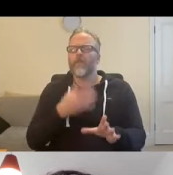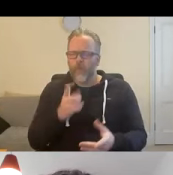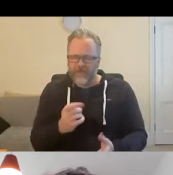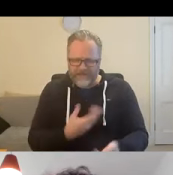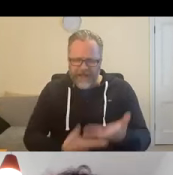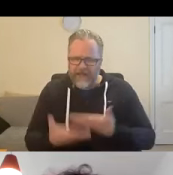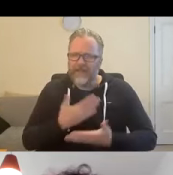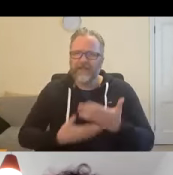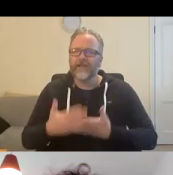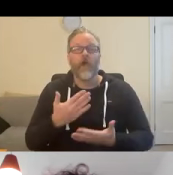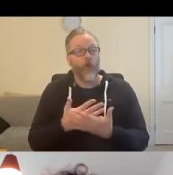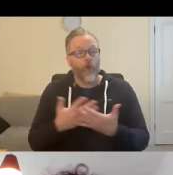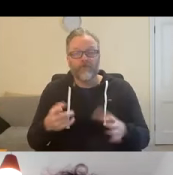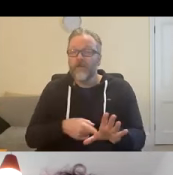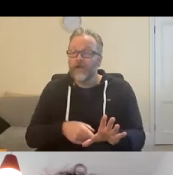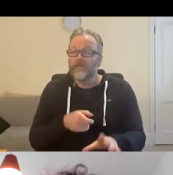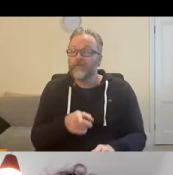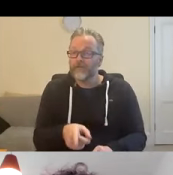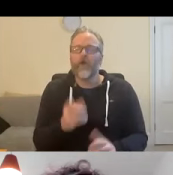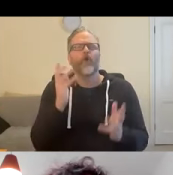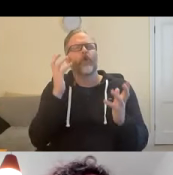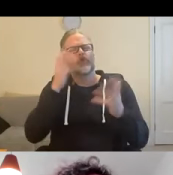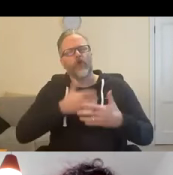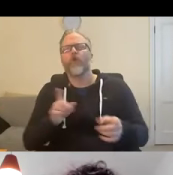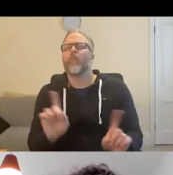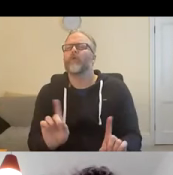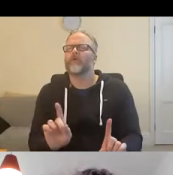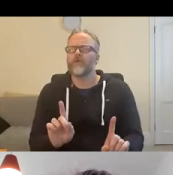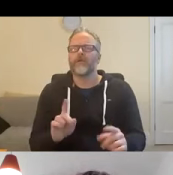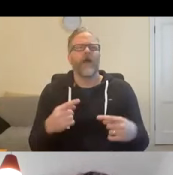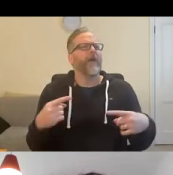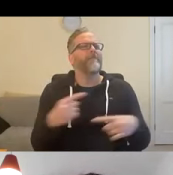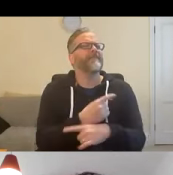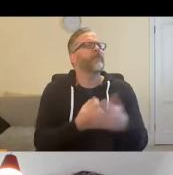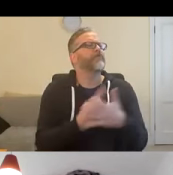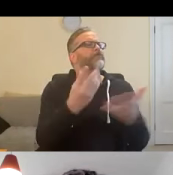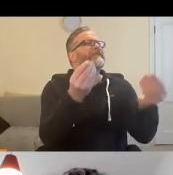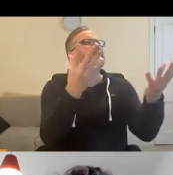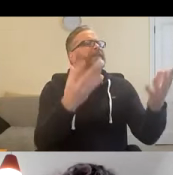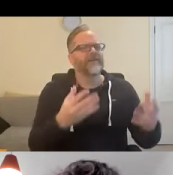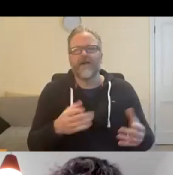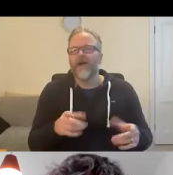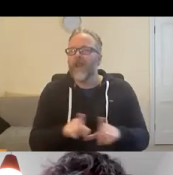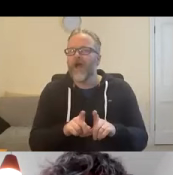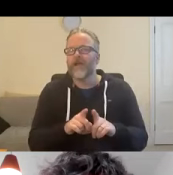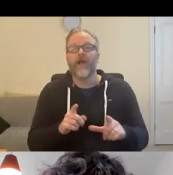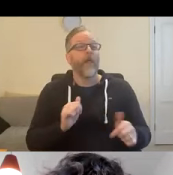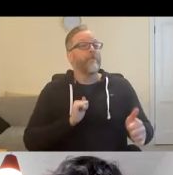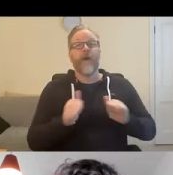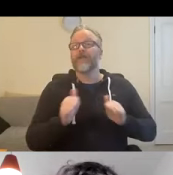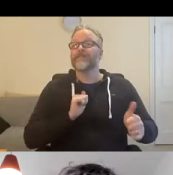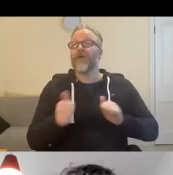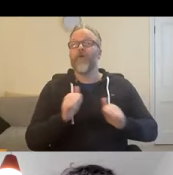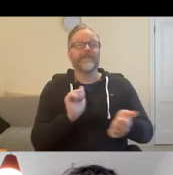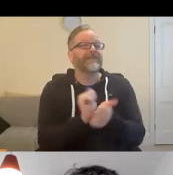saying, a lot of young people are really concerned about missed opportunities. So things like milestones and